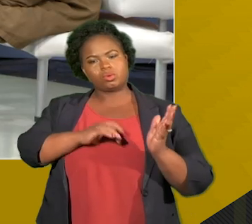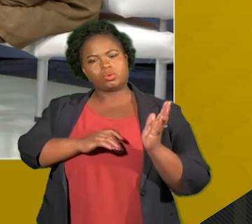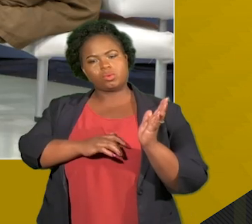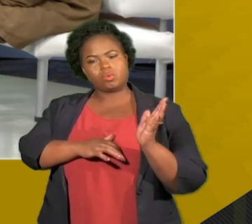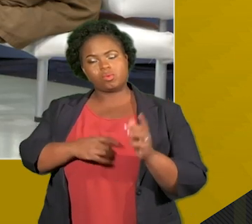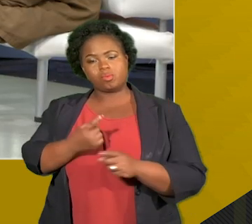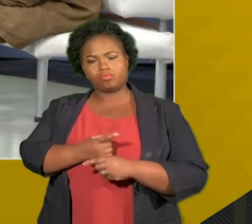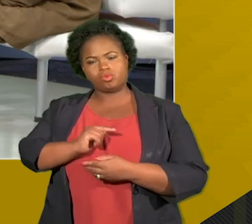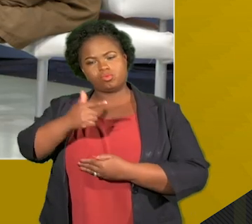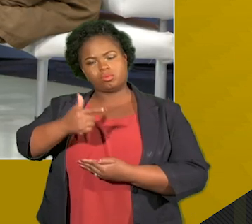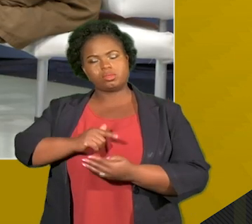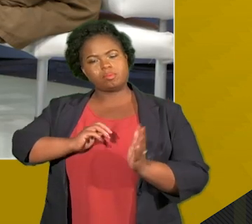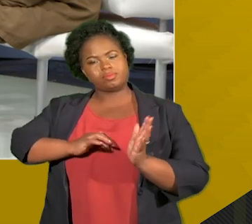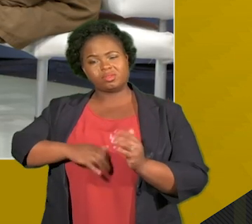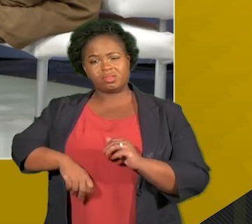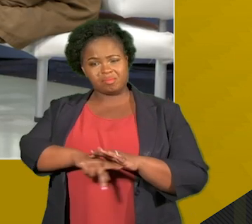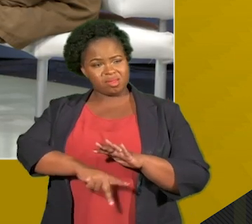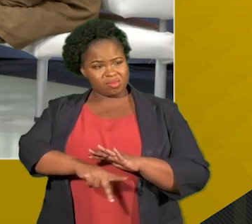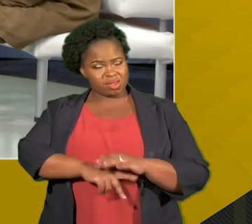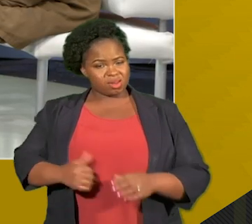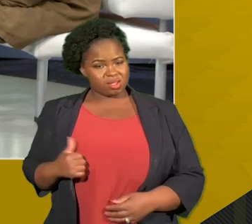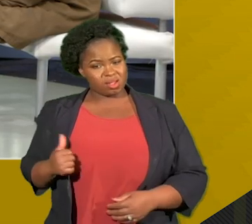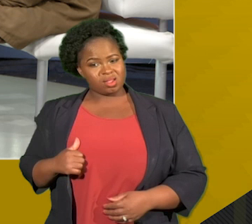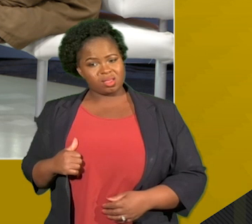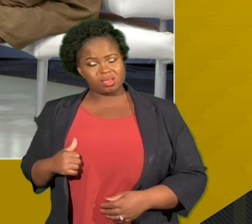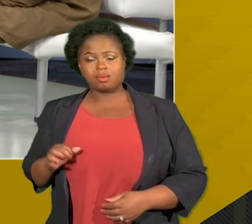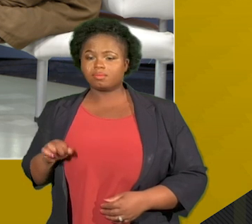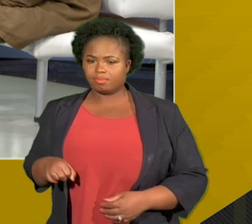we have a computer salimunyani for primary.